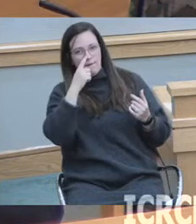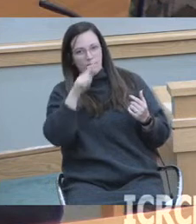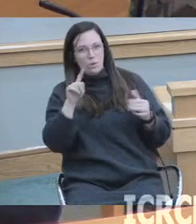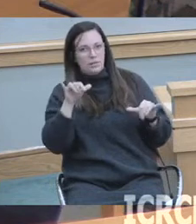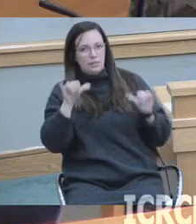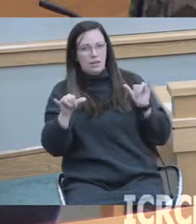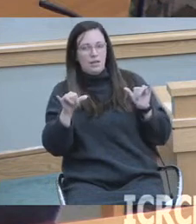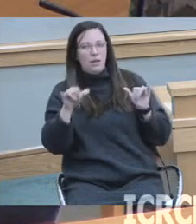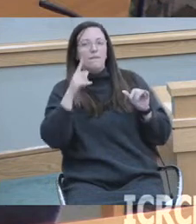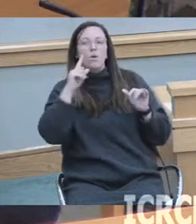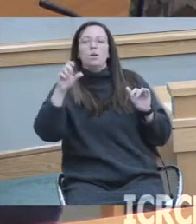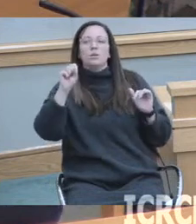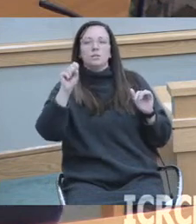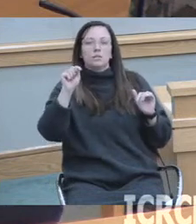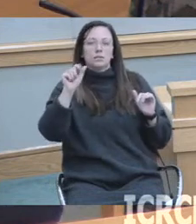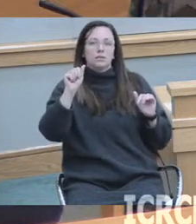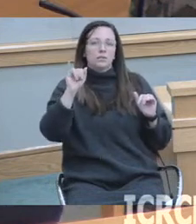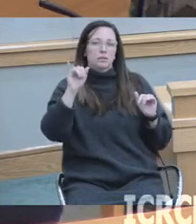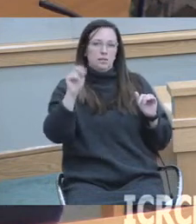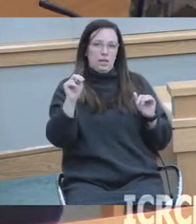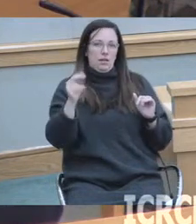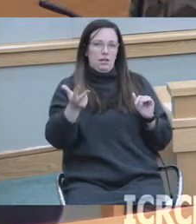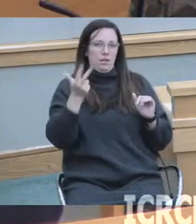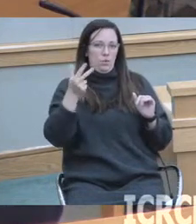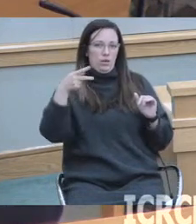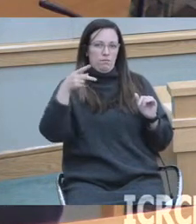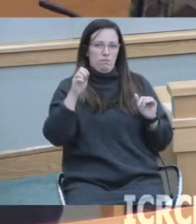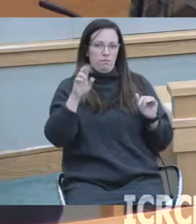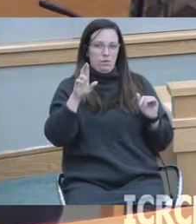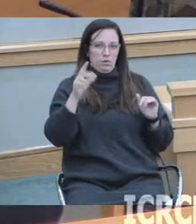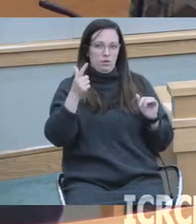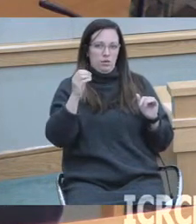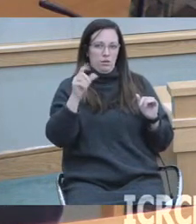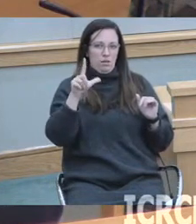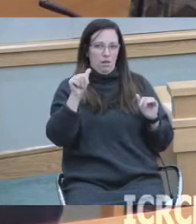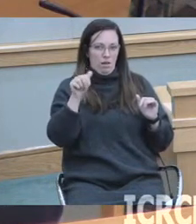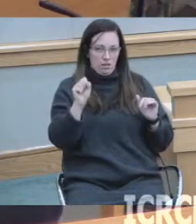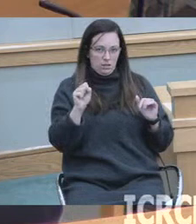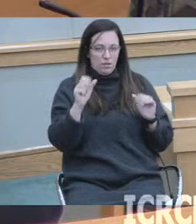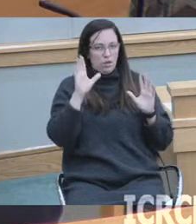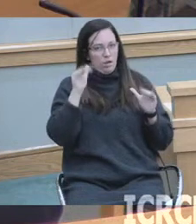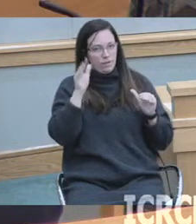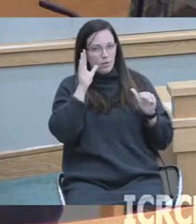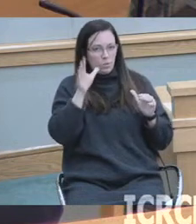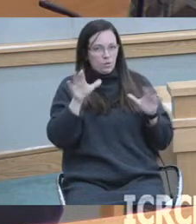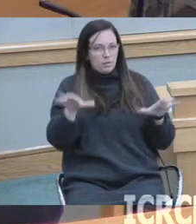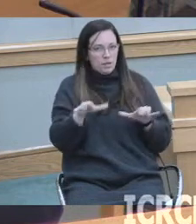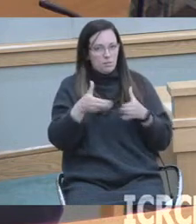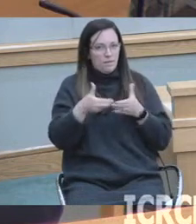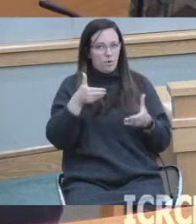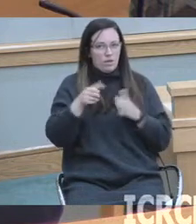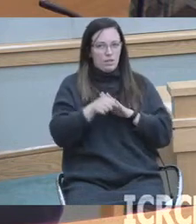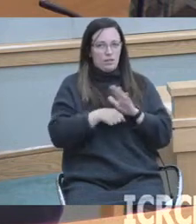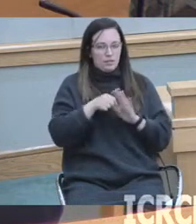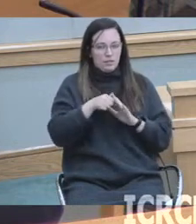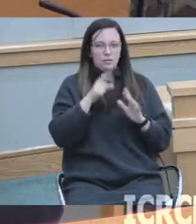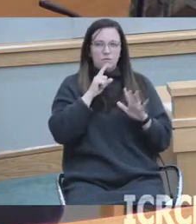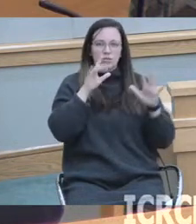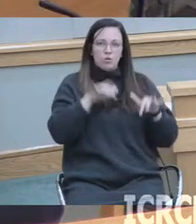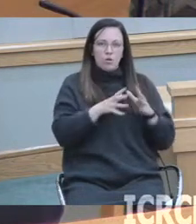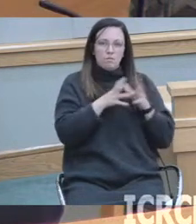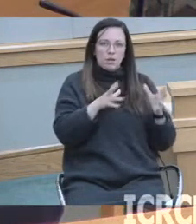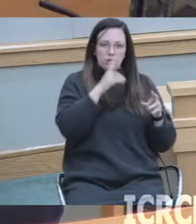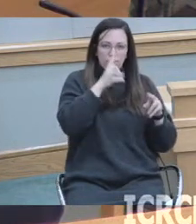pergolas. Hopefully that'll be done also prior to the season. Snow Much Fun, 439 registered for the event,